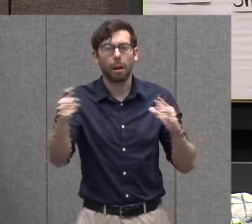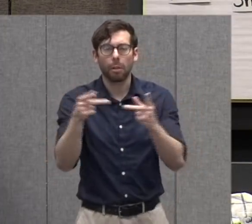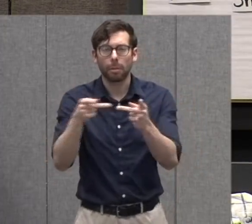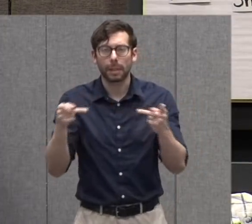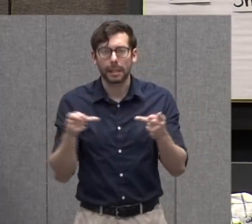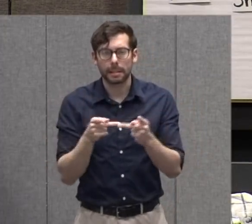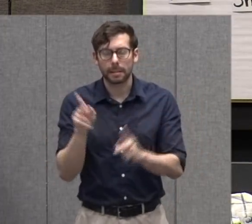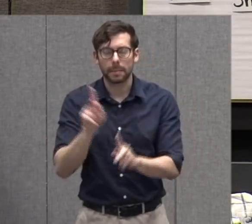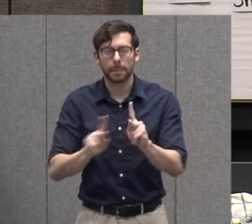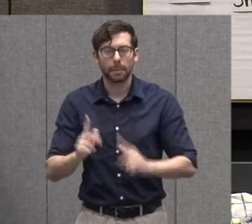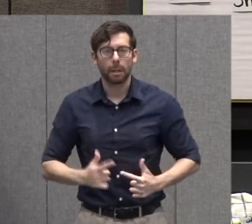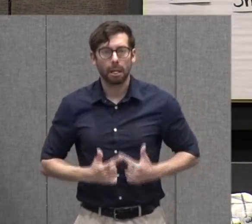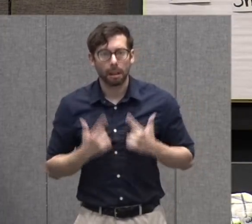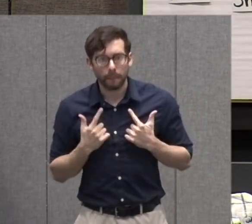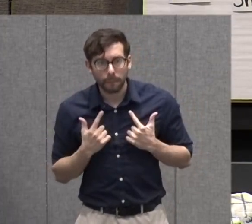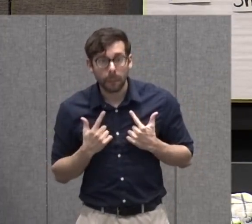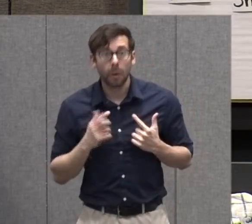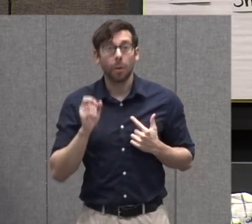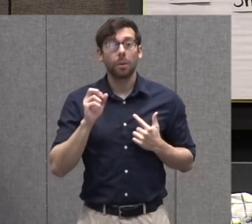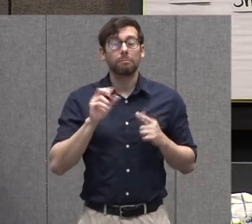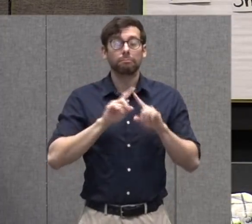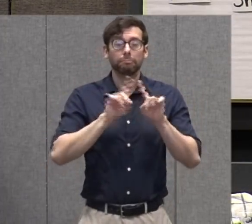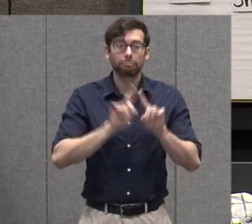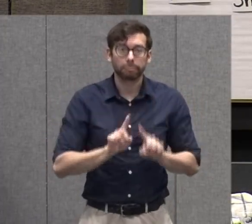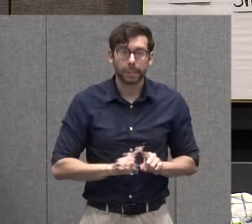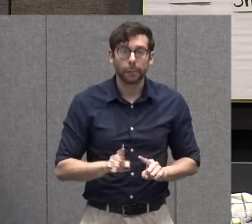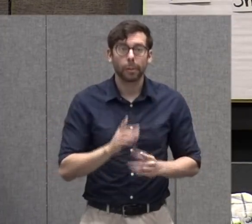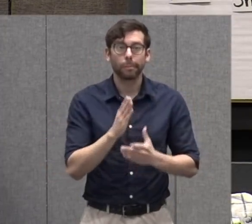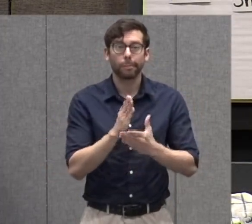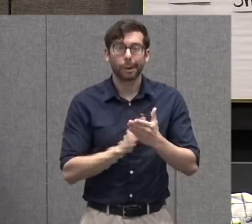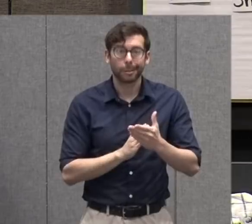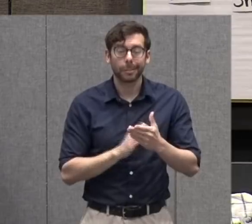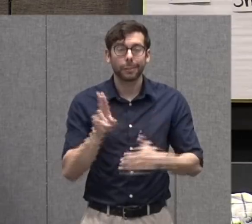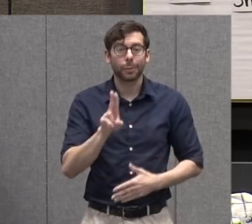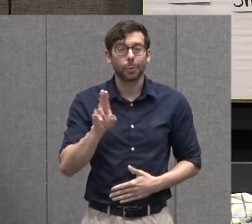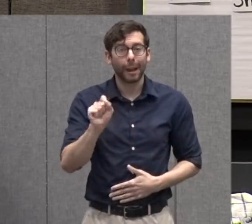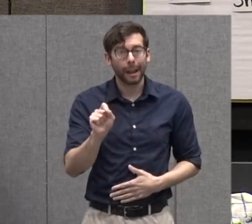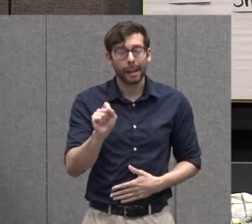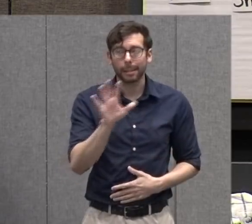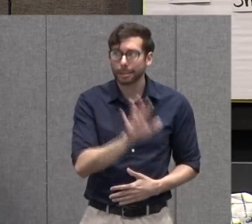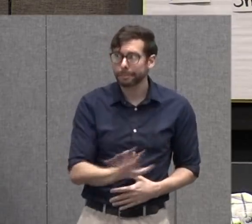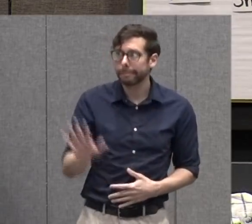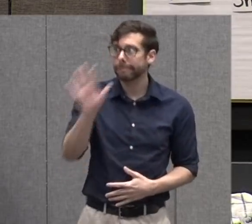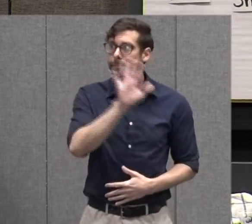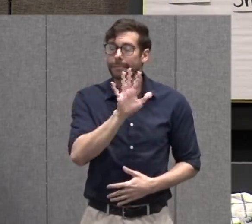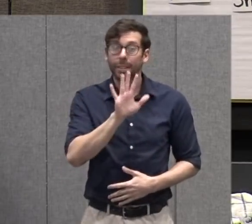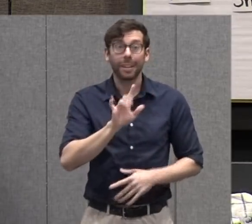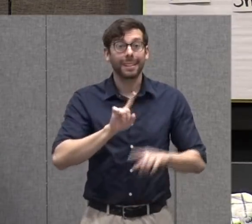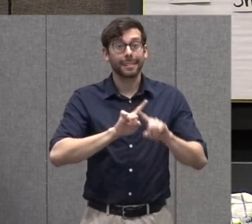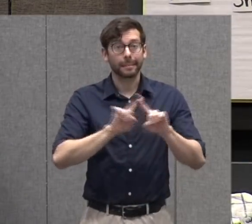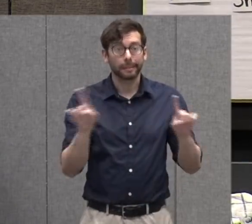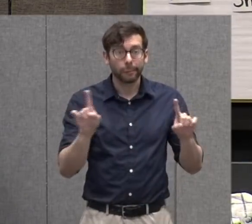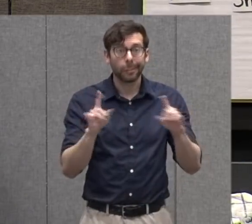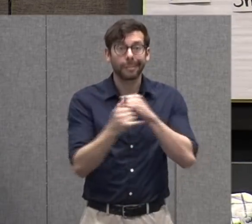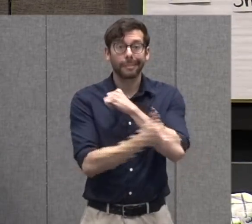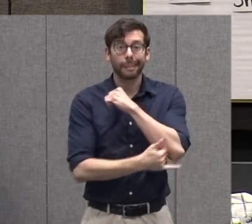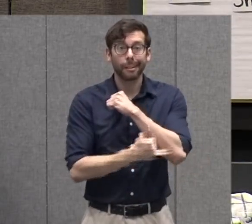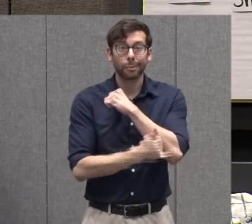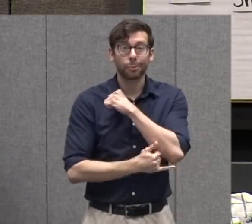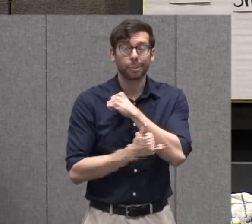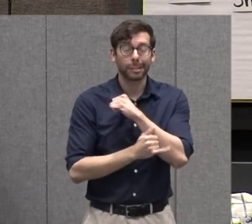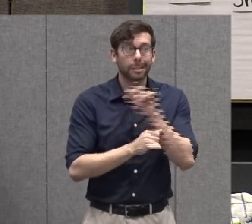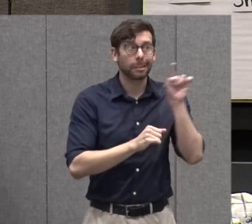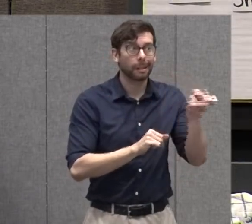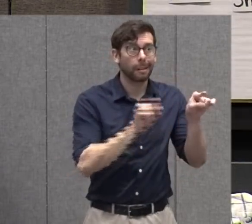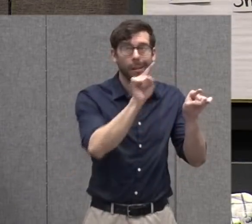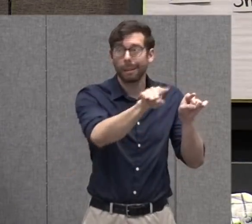in different parts of the United States, if we live in different countries, in a different part of the world. So I